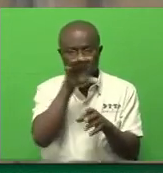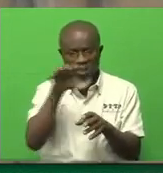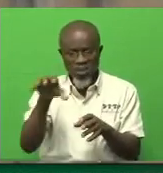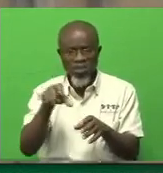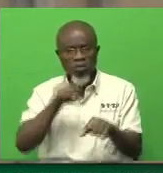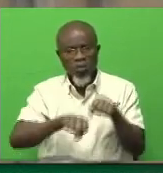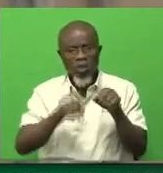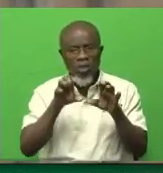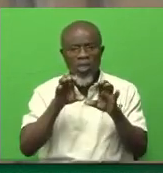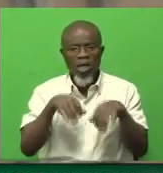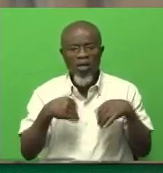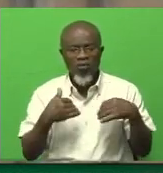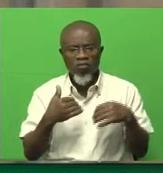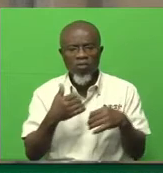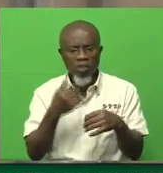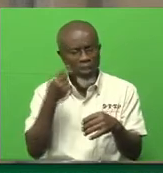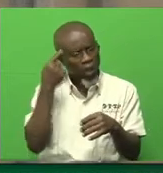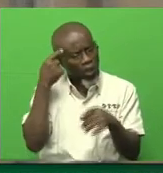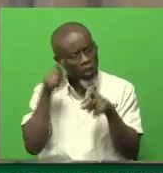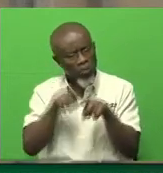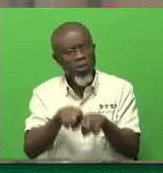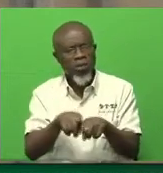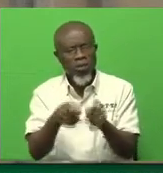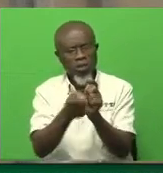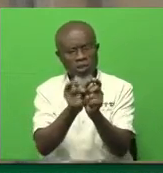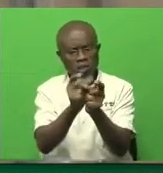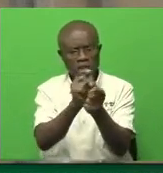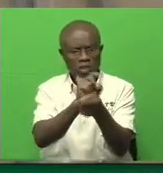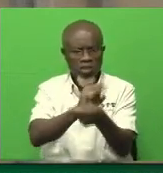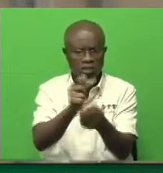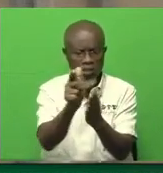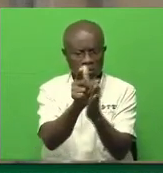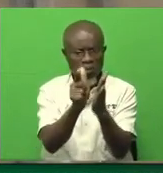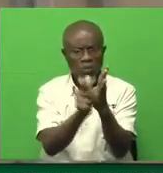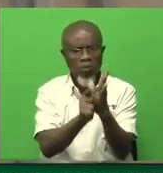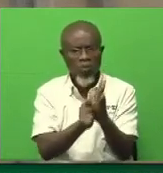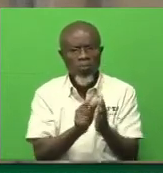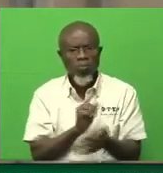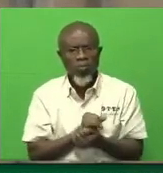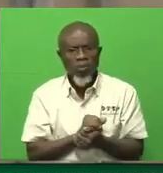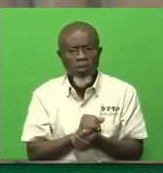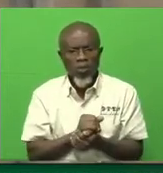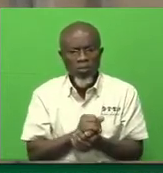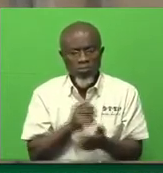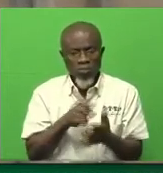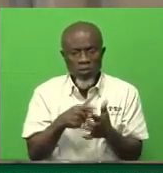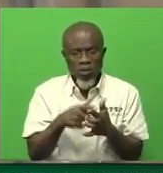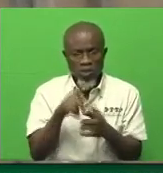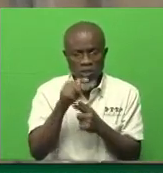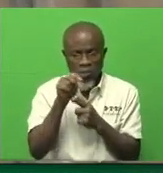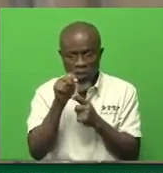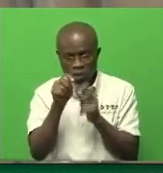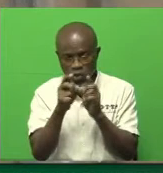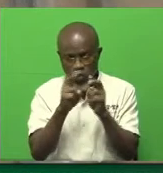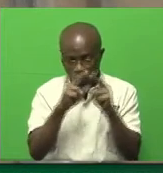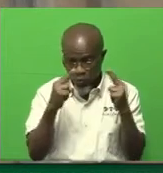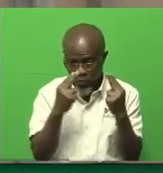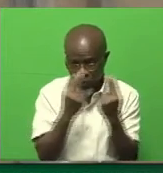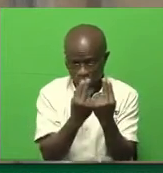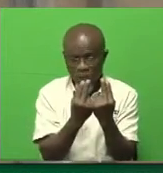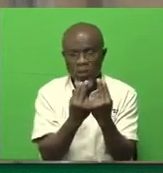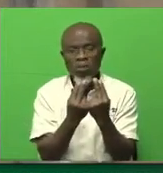amended regulations and in July 2022 the tobacco control unit initiated compliance